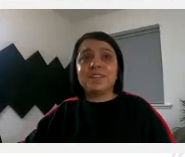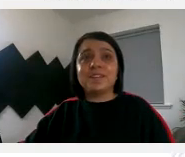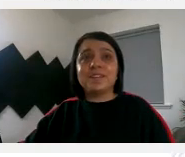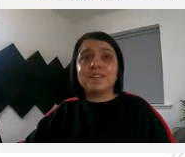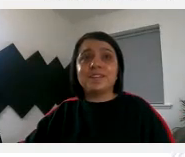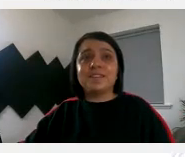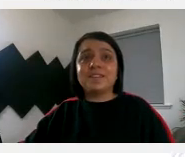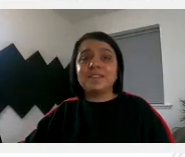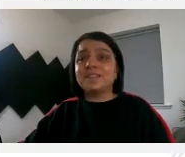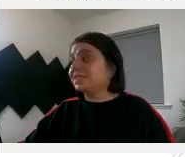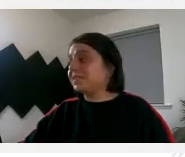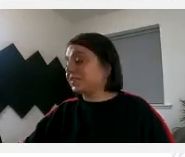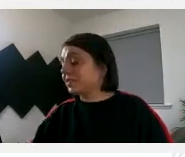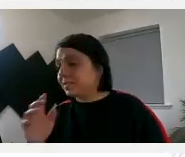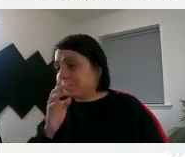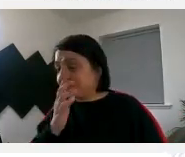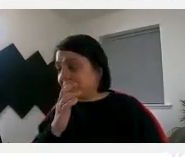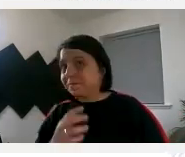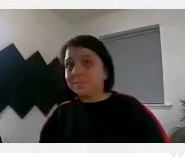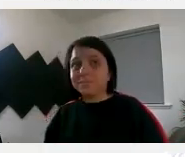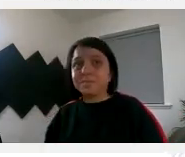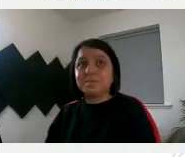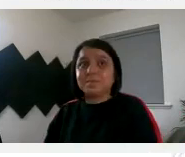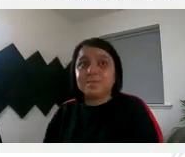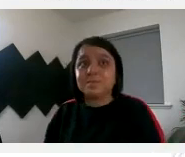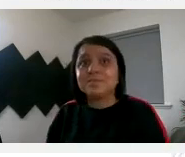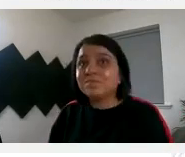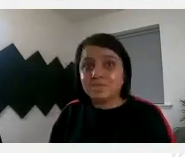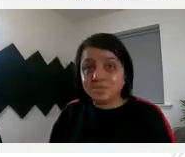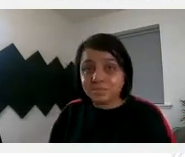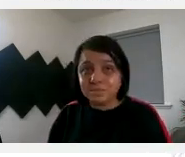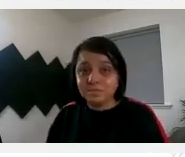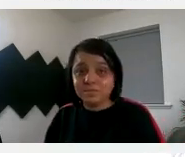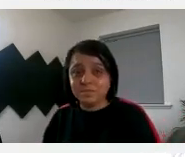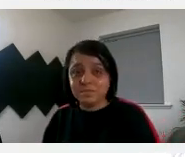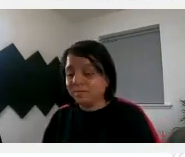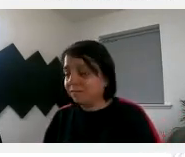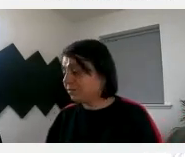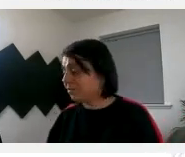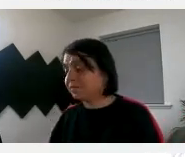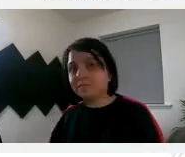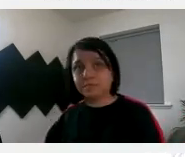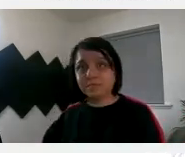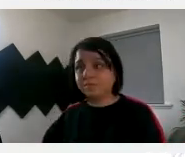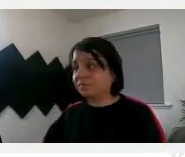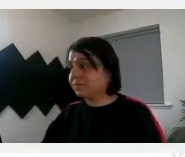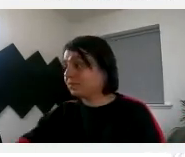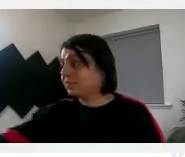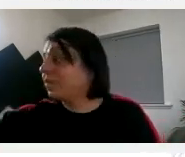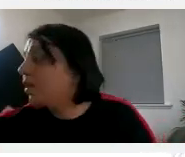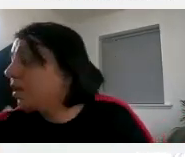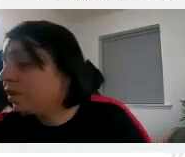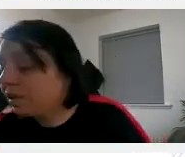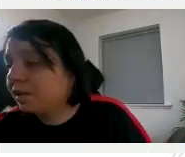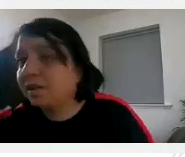Harsha? Not to mention, yeah, like, you know, like we're in Aberdeen, we're not even in London, but I just realized, you know, like our neighbor,